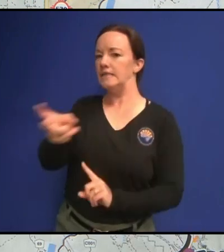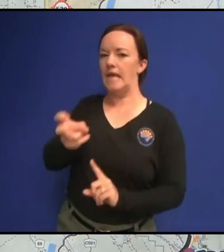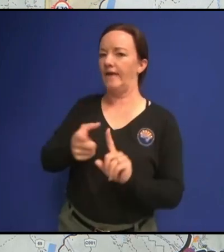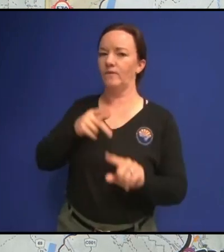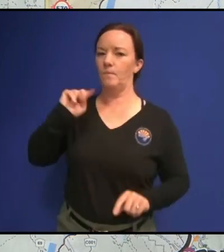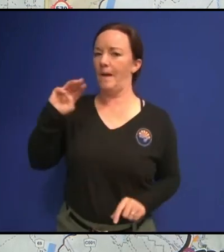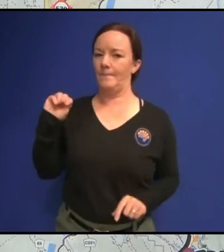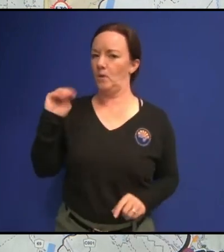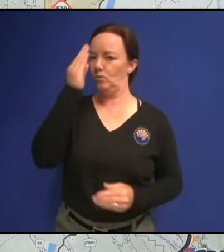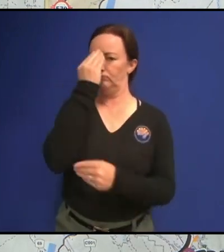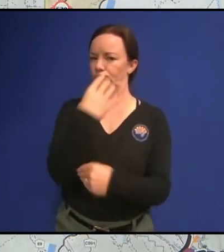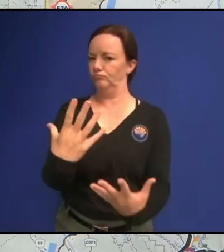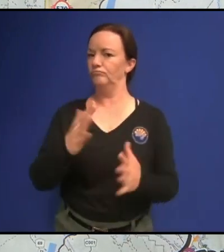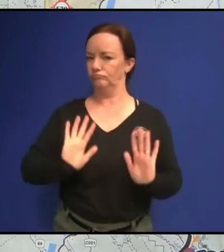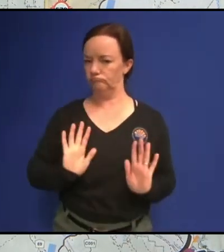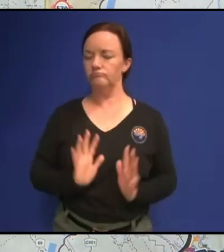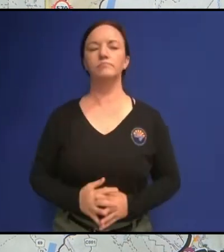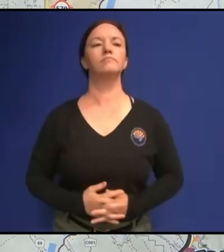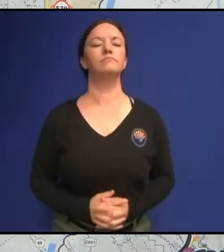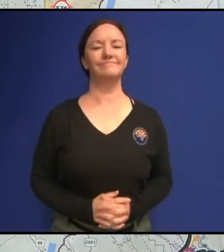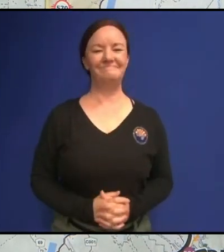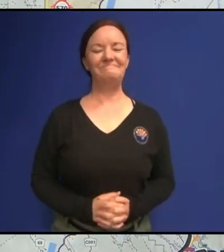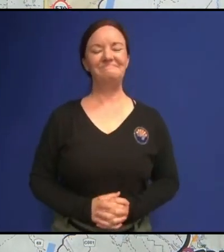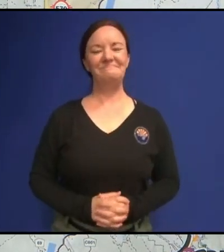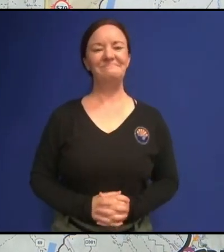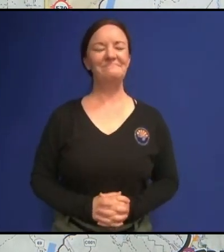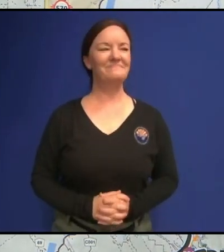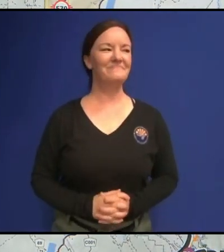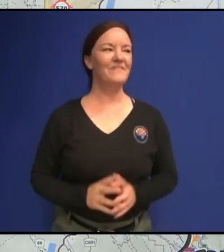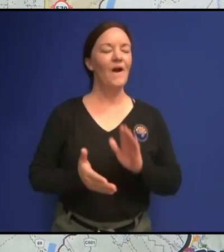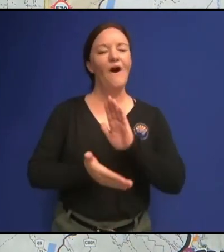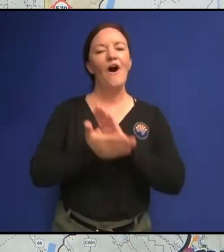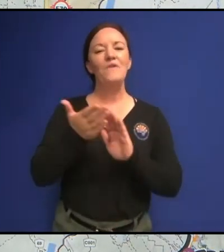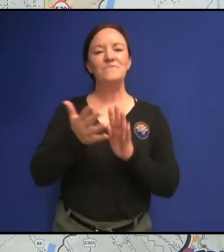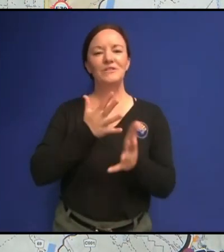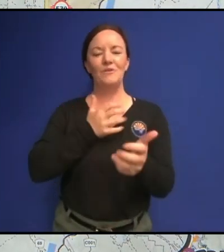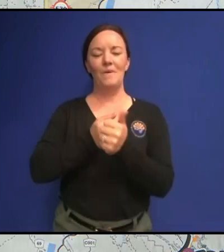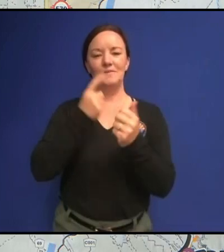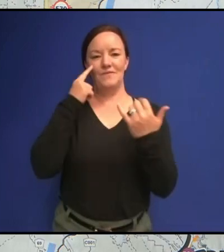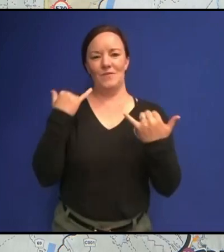right, so going to the operational update for the day.